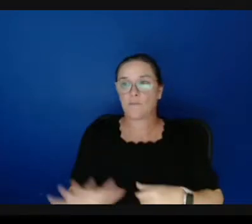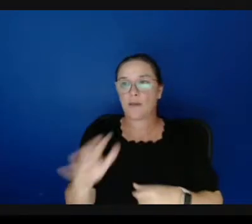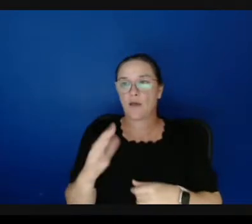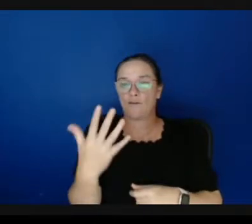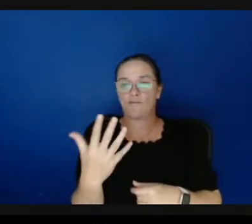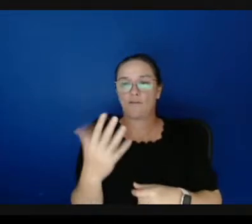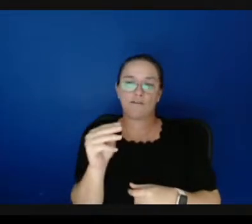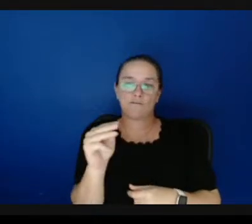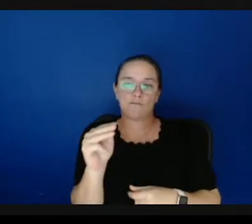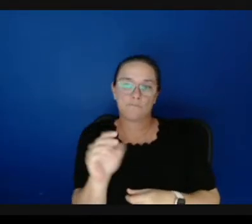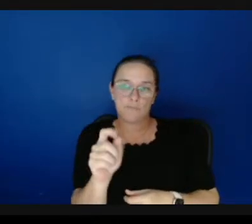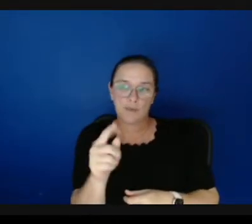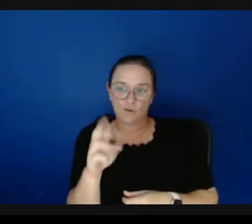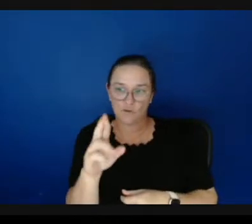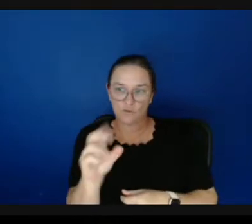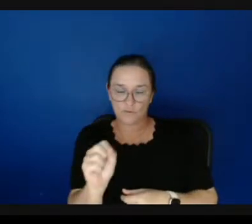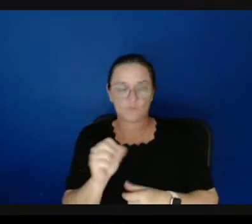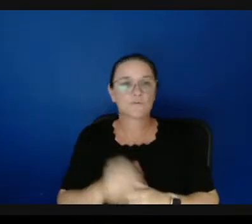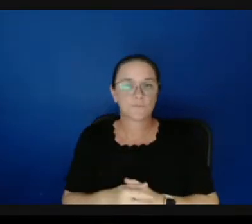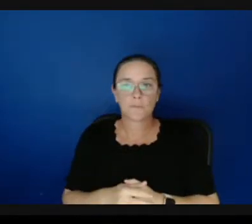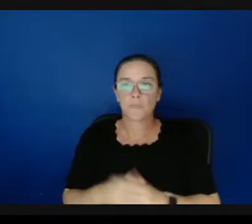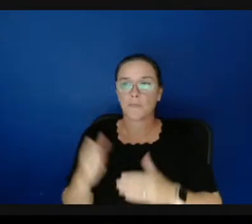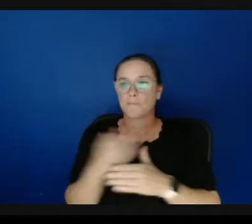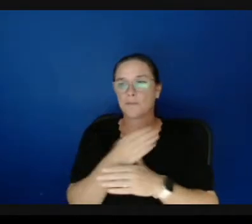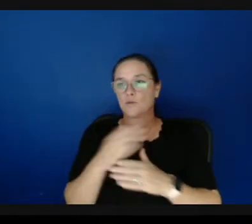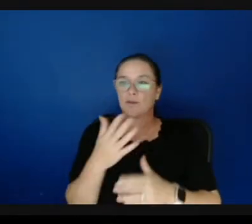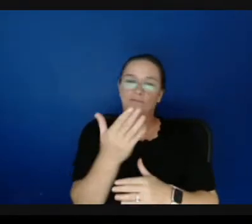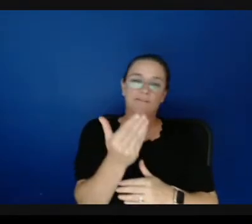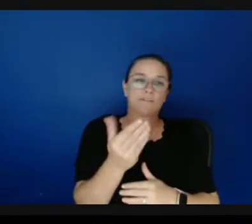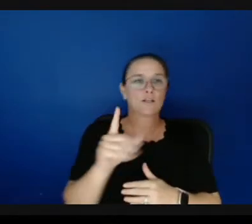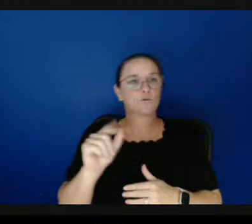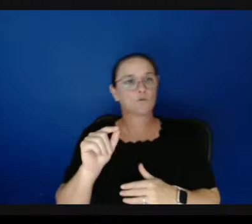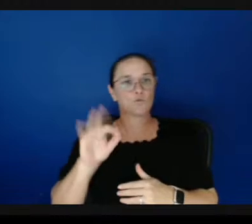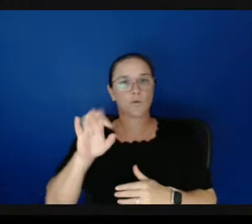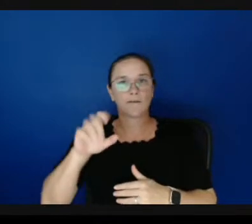meters or so, between 15 and 20 feet.